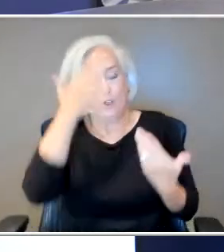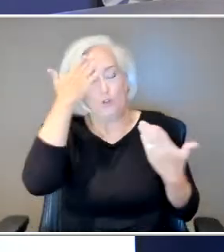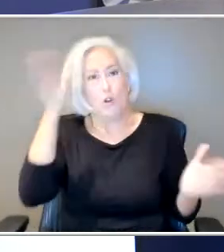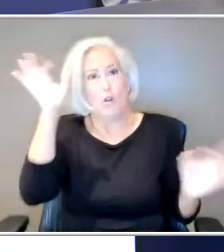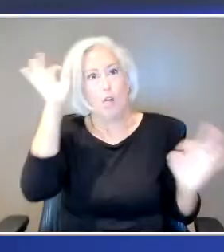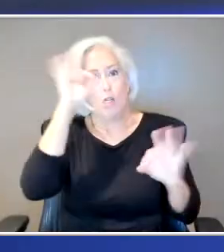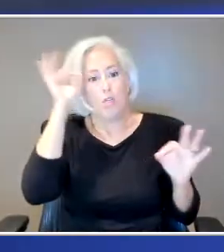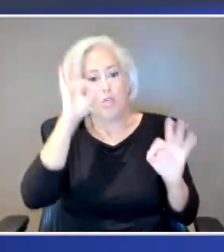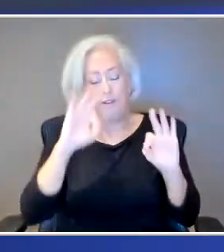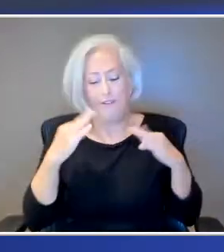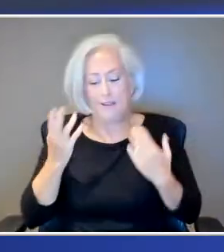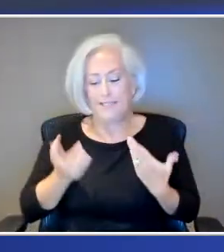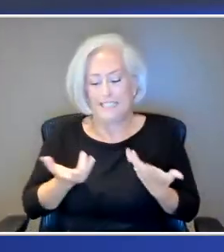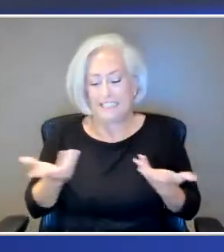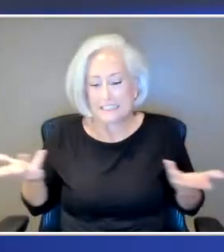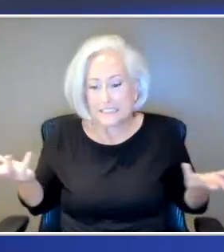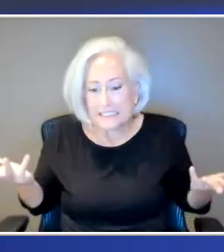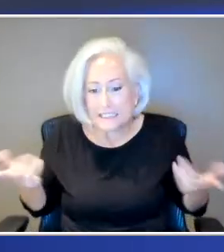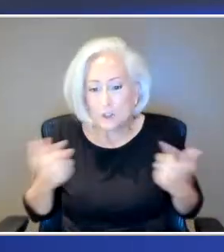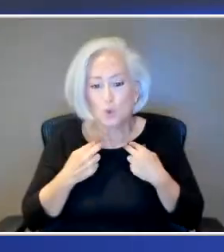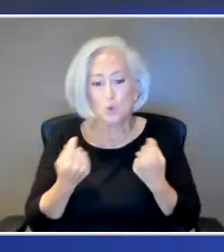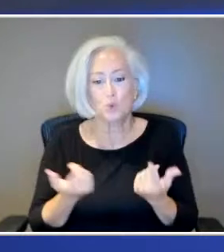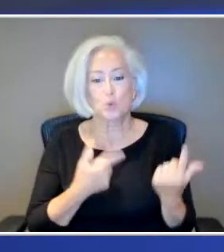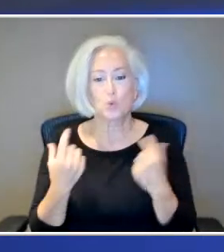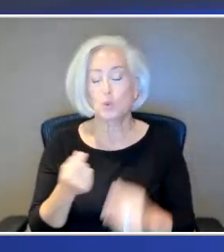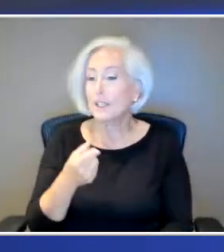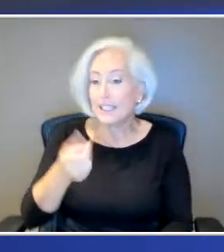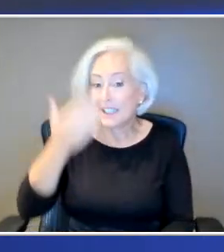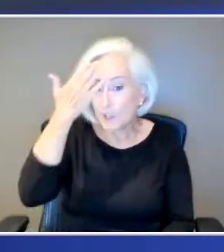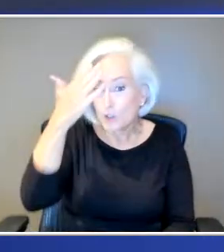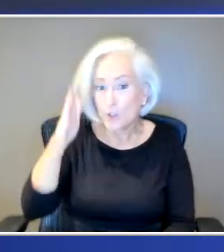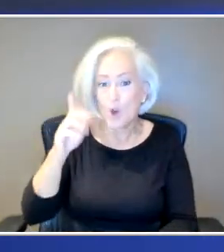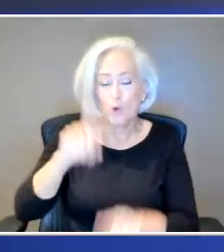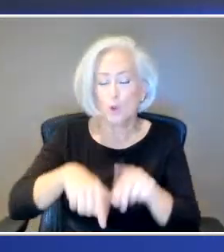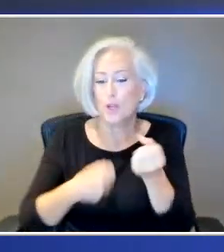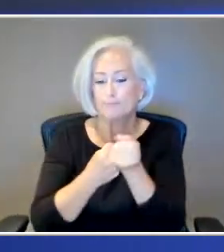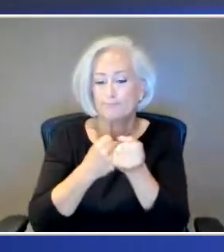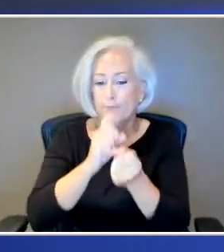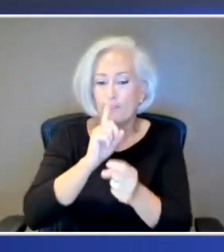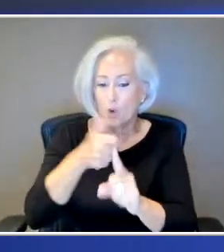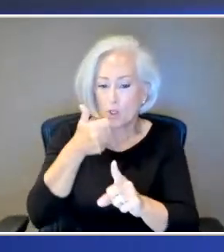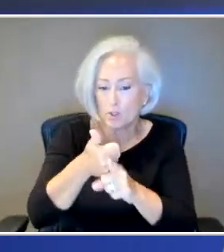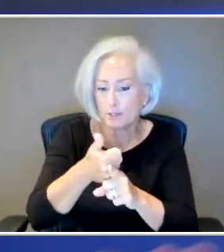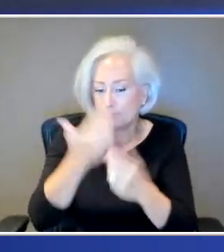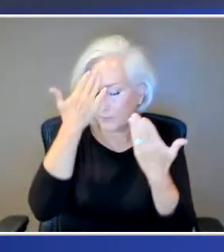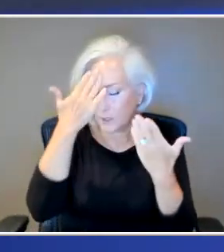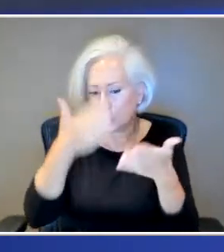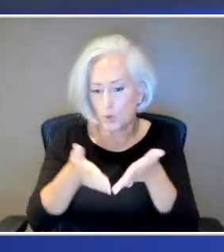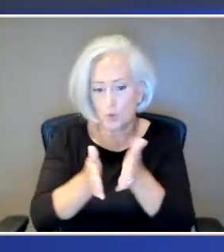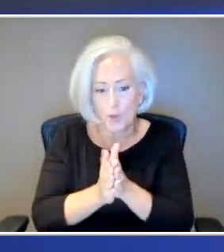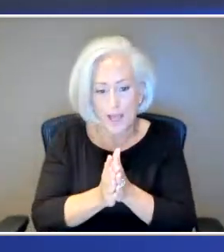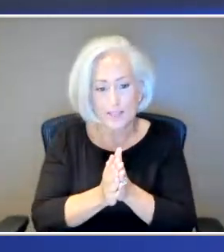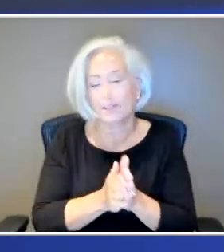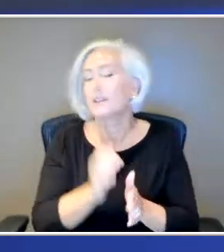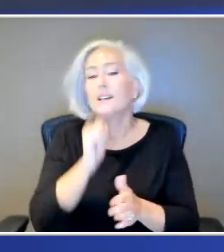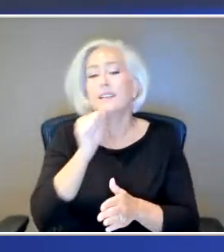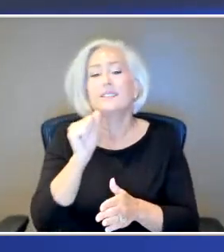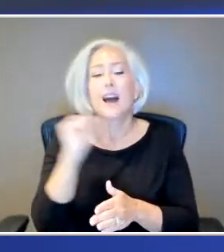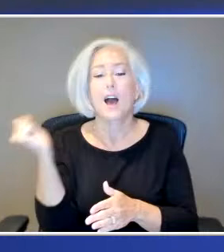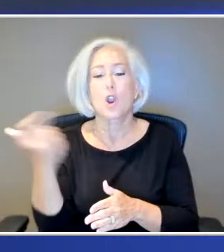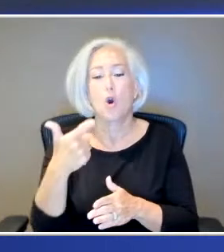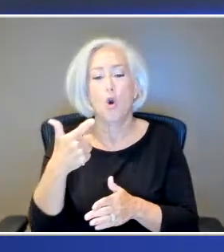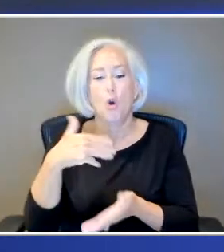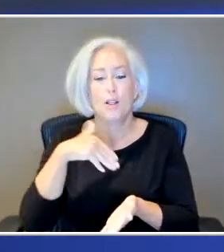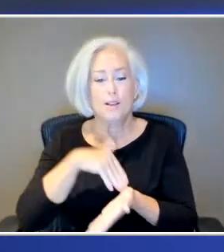the hard part is again, if you don't know to advocate for it. You don't know to ask. And not every primary care physician is going to necessarily